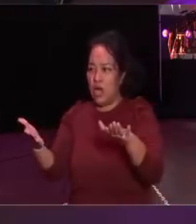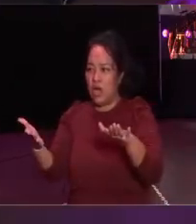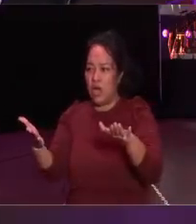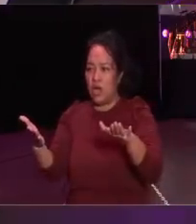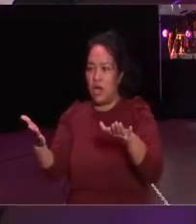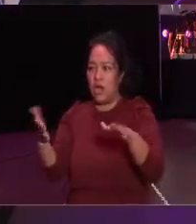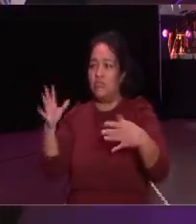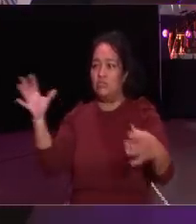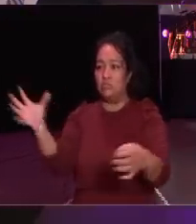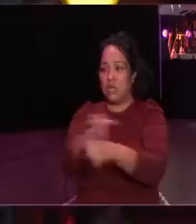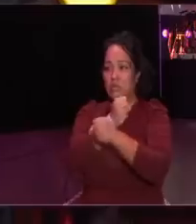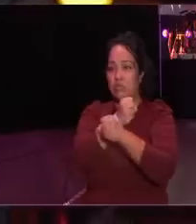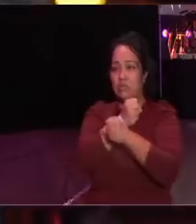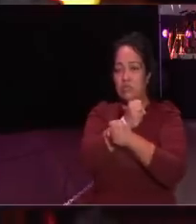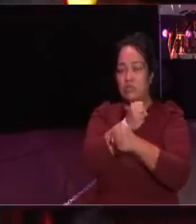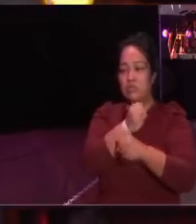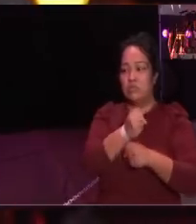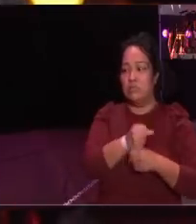is gain.